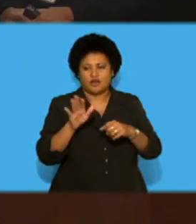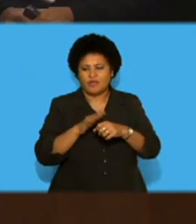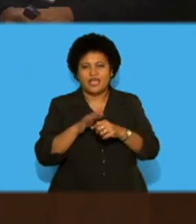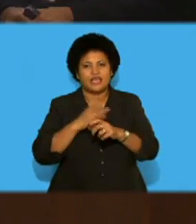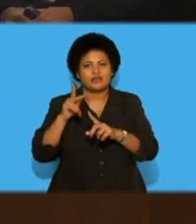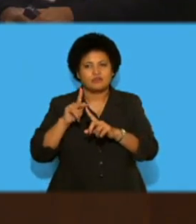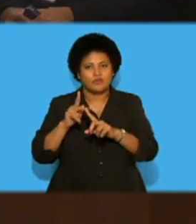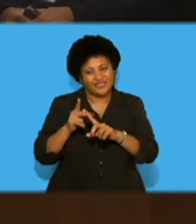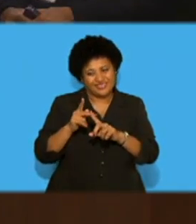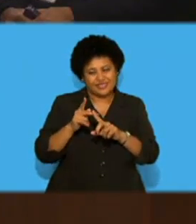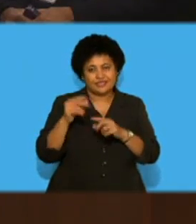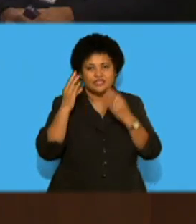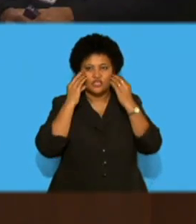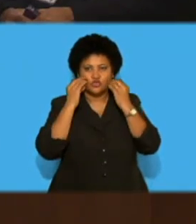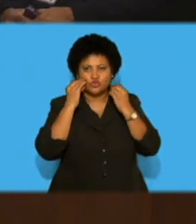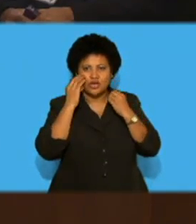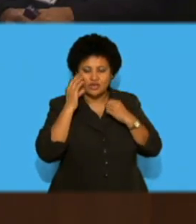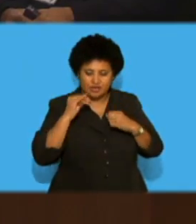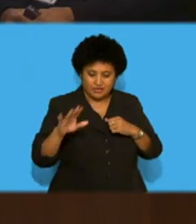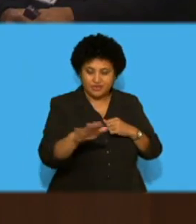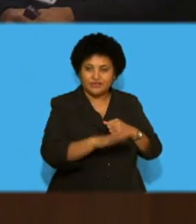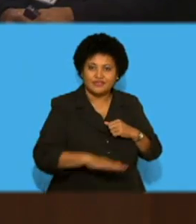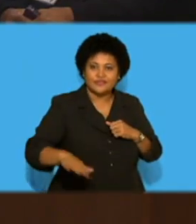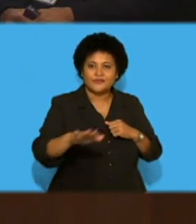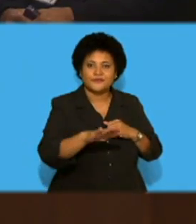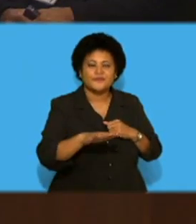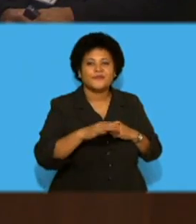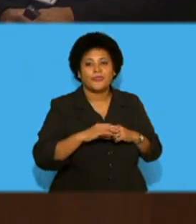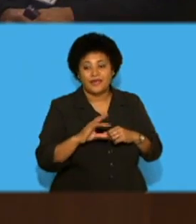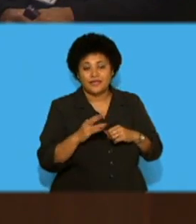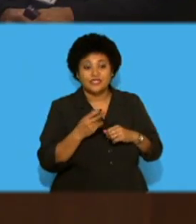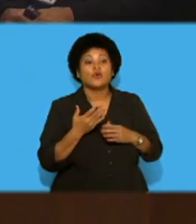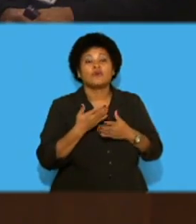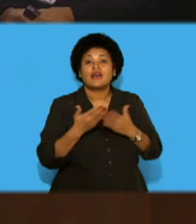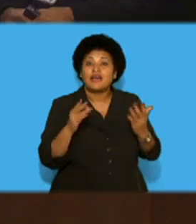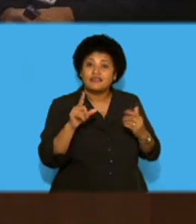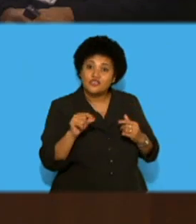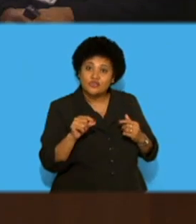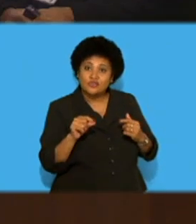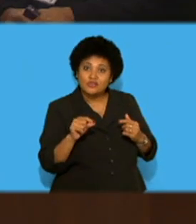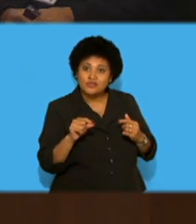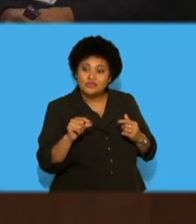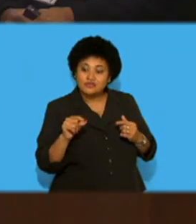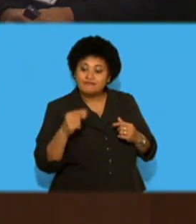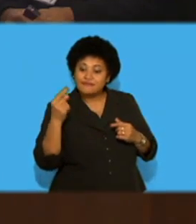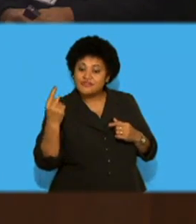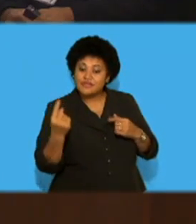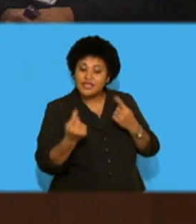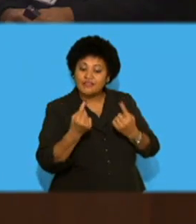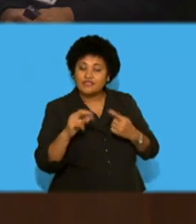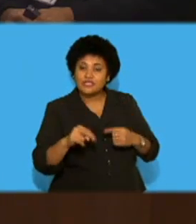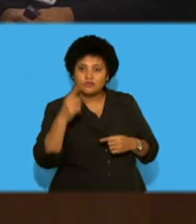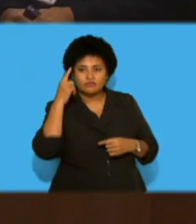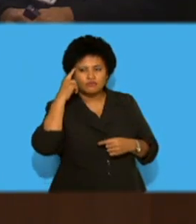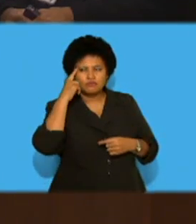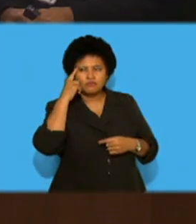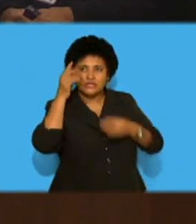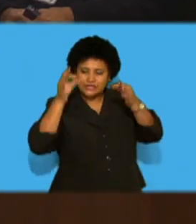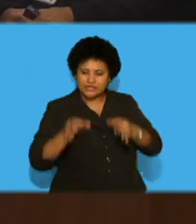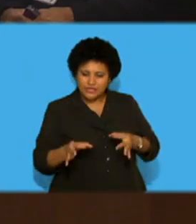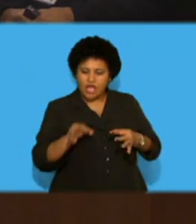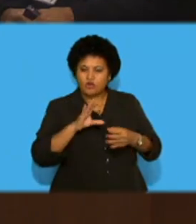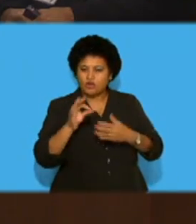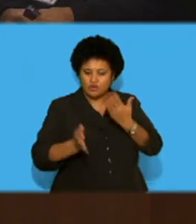way to depoliticize the sugar industry, Madam Speaker, is sometimes you need to make decisions that is not going to give you the reward just